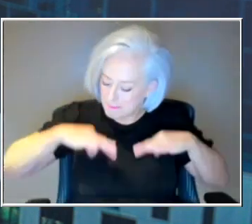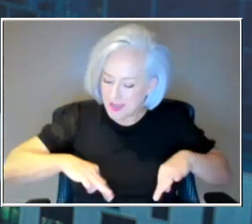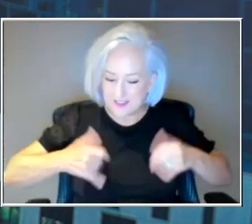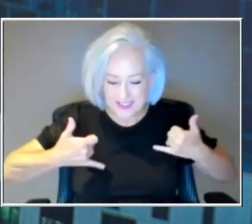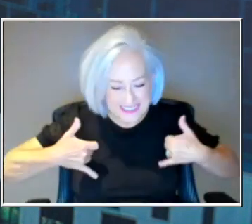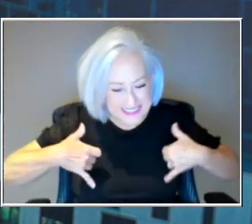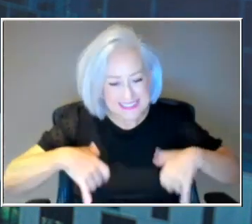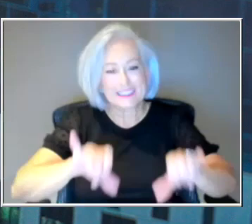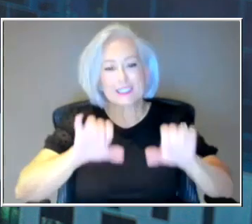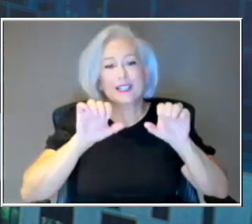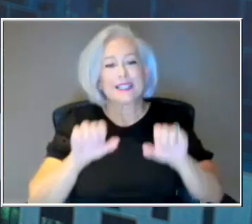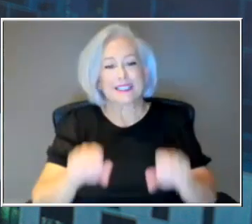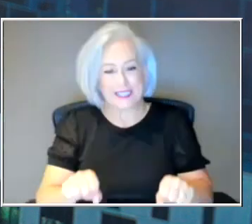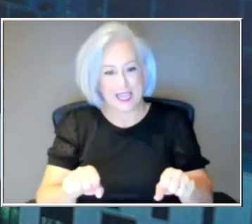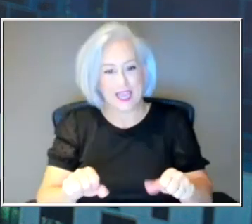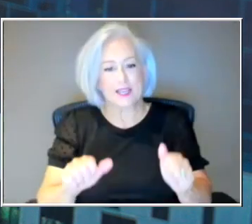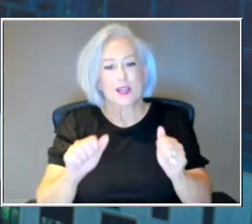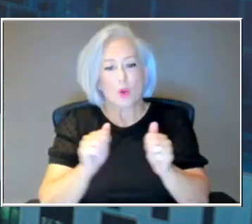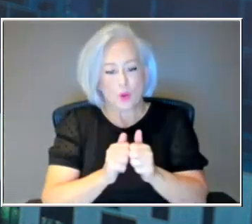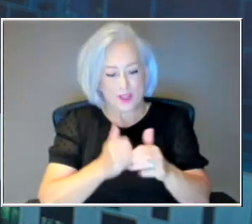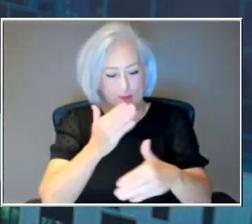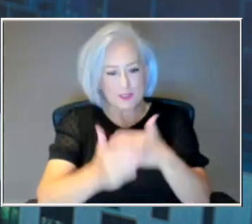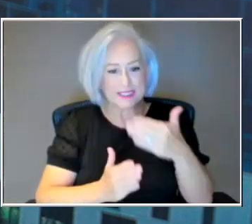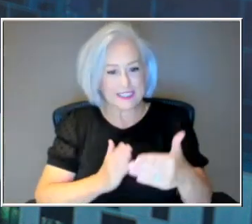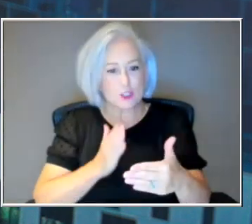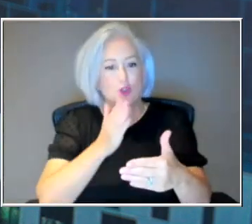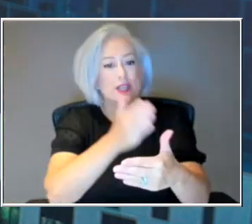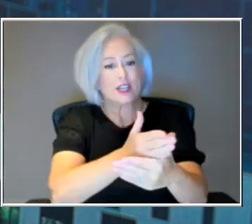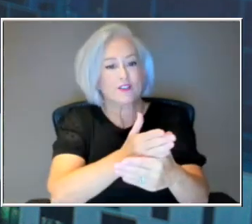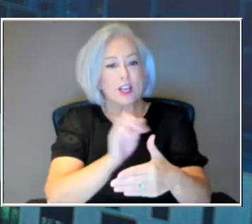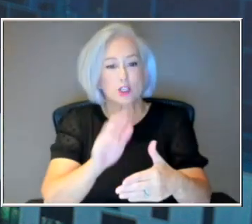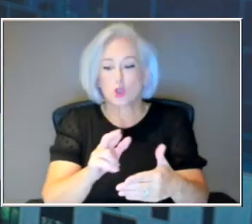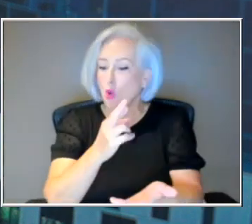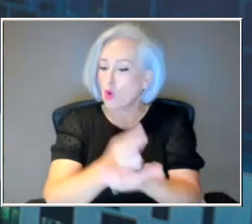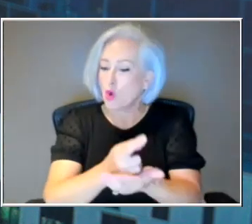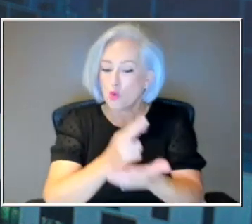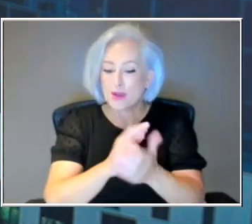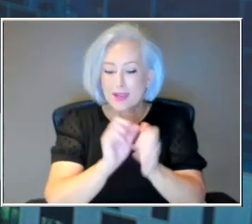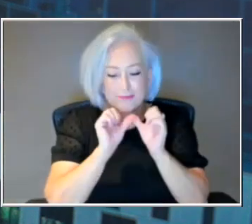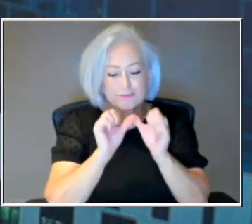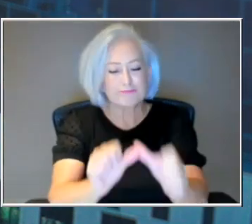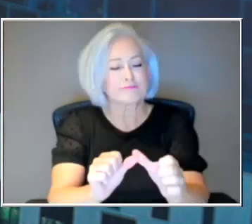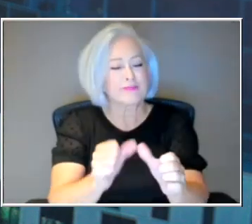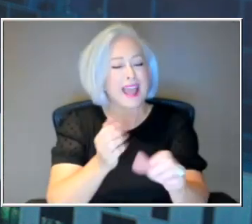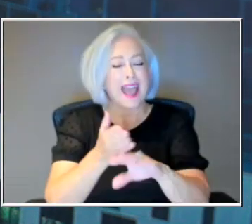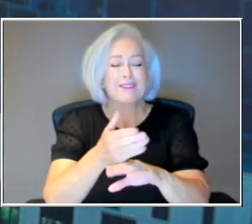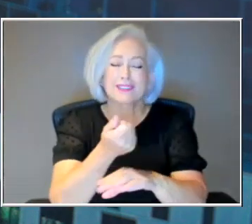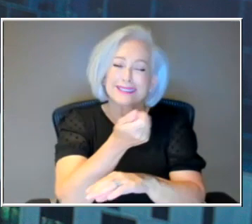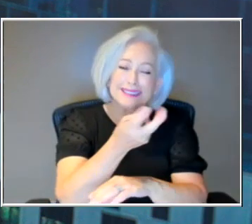interventions years down the road. So this is really exciting news for a lot of patients. There's